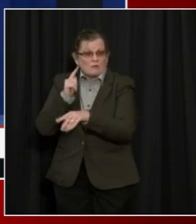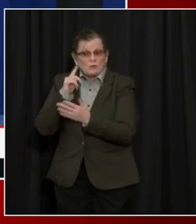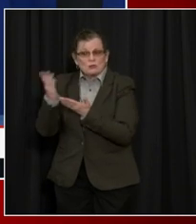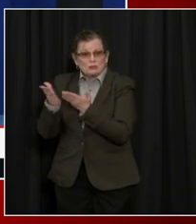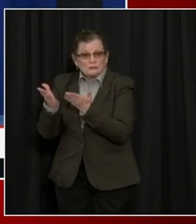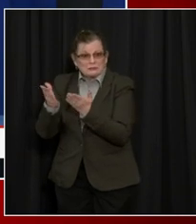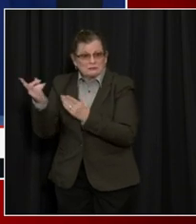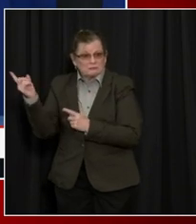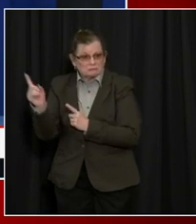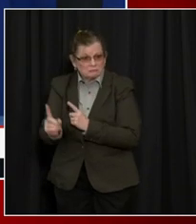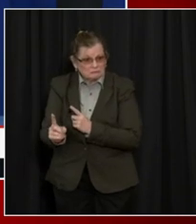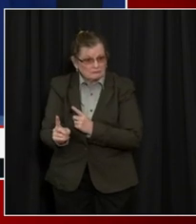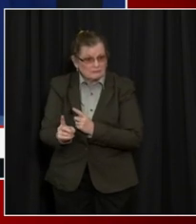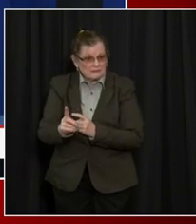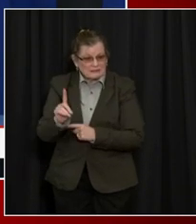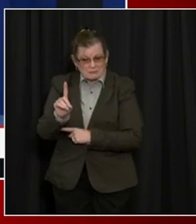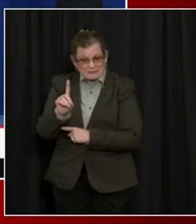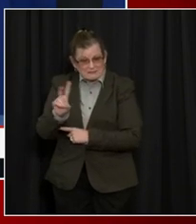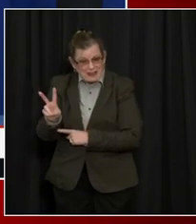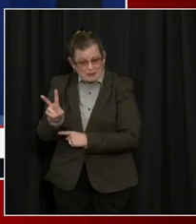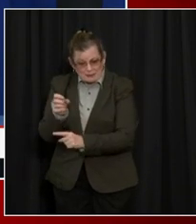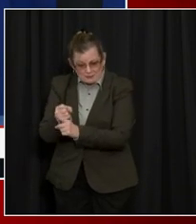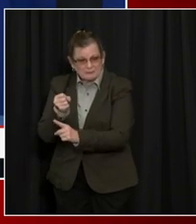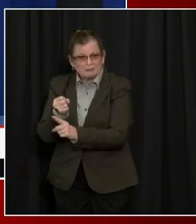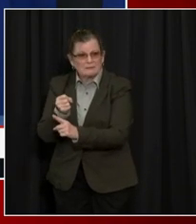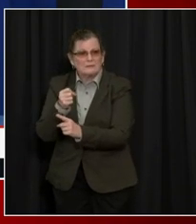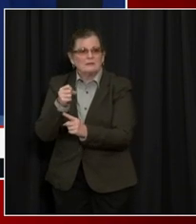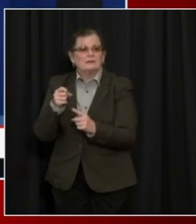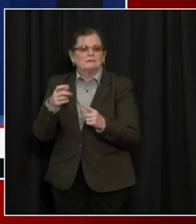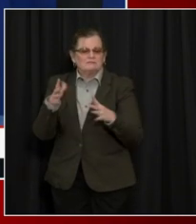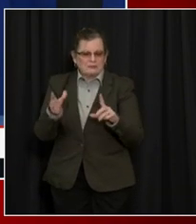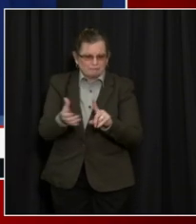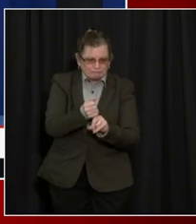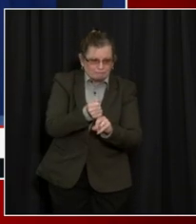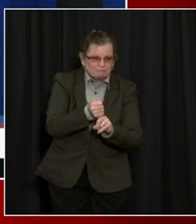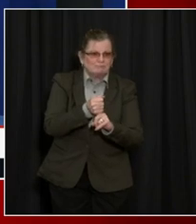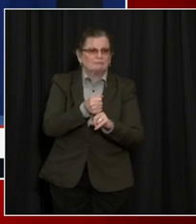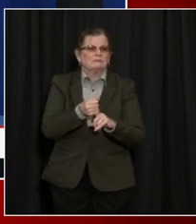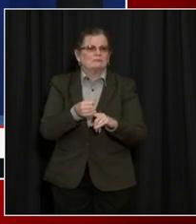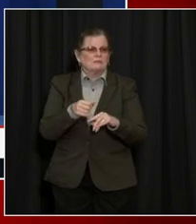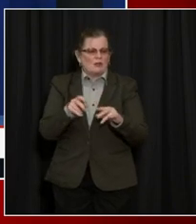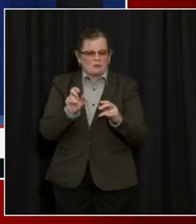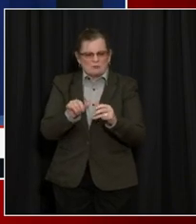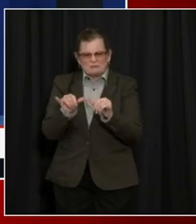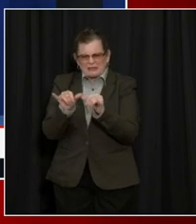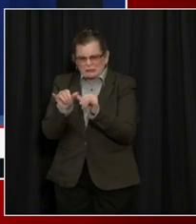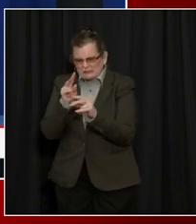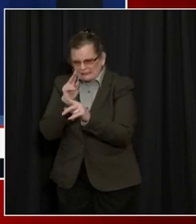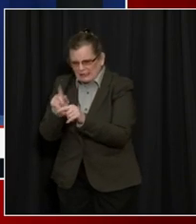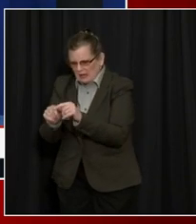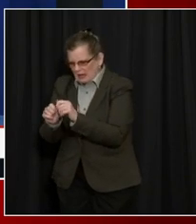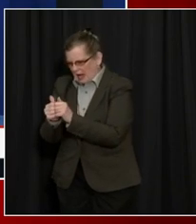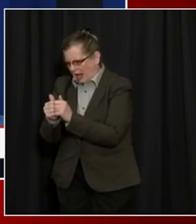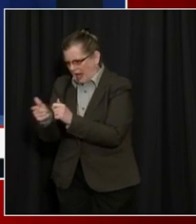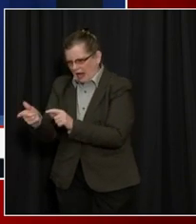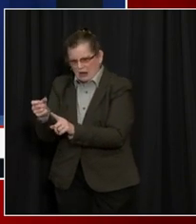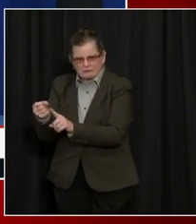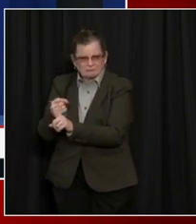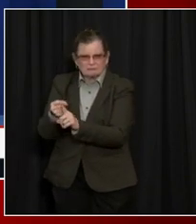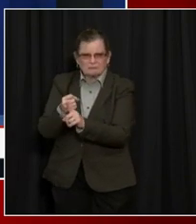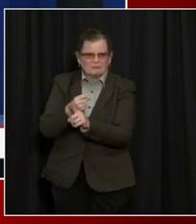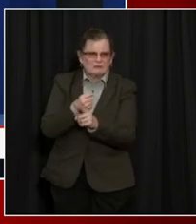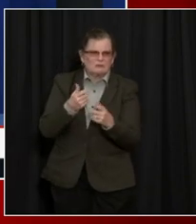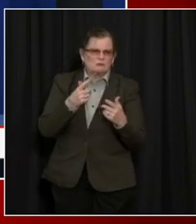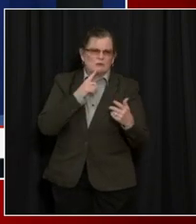domestic violence, and arrest, which are the 3 measures that we can measure at the police department. With that being said, I can turn it back over